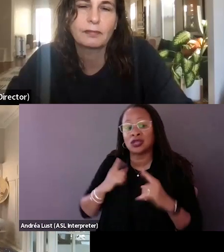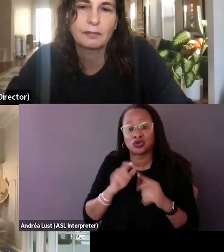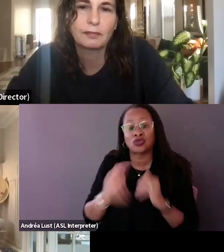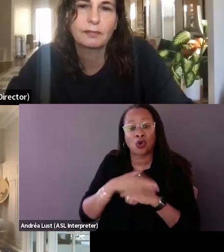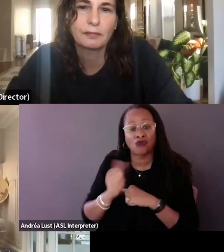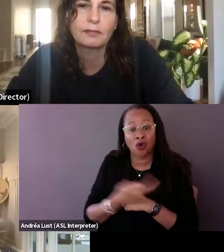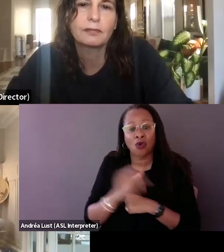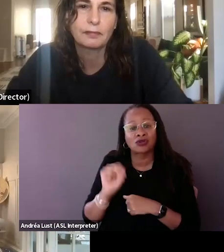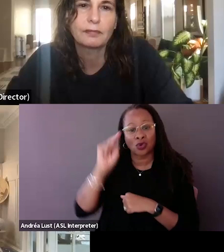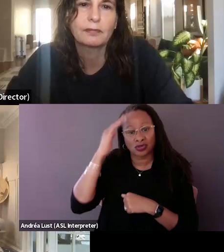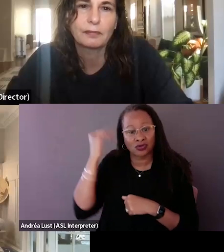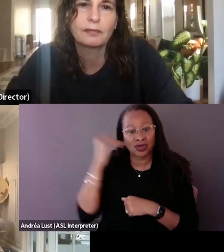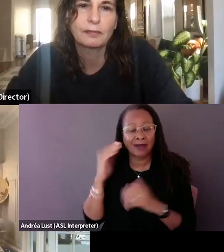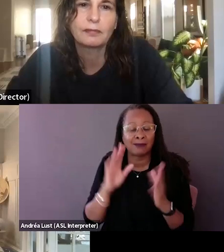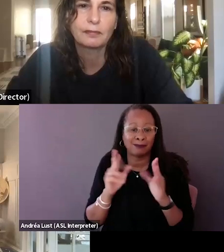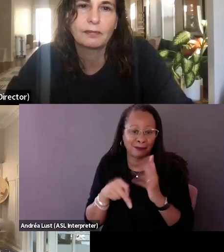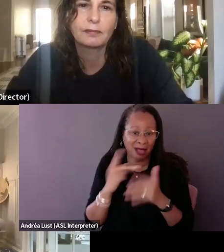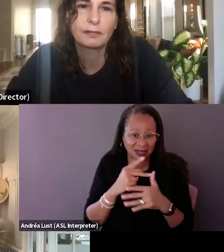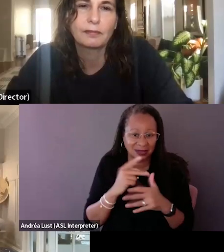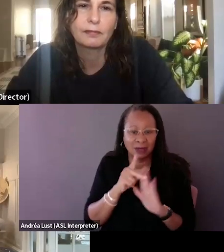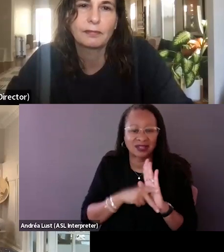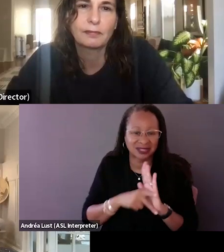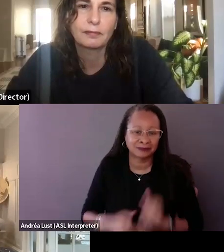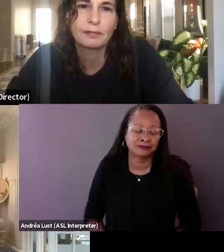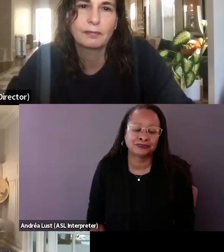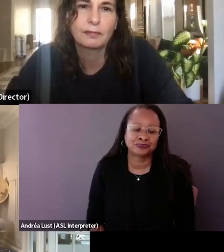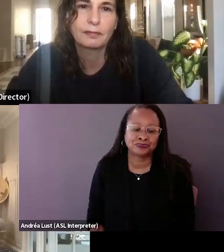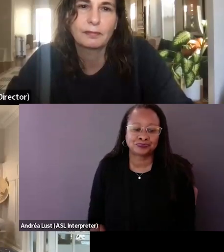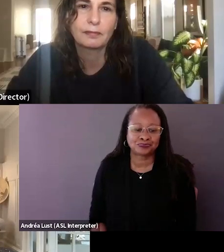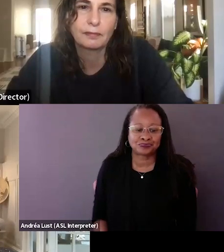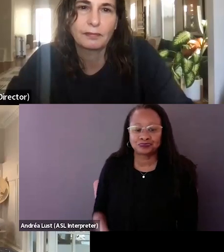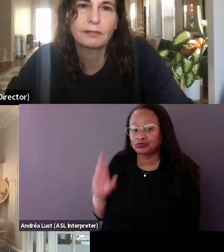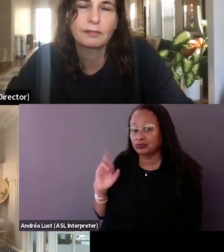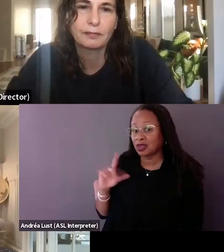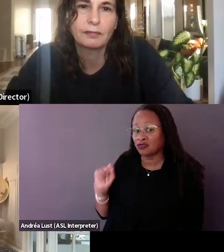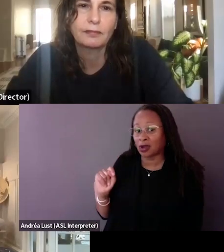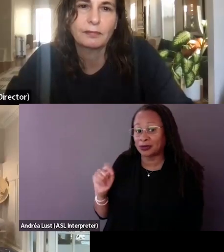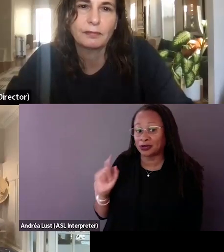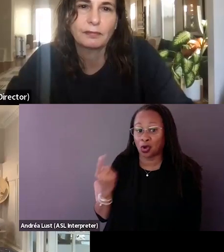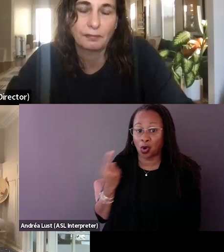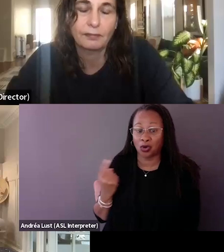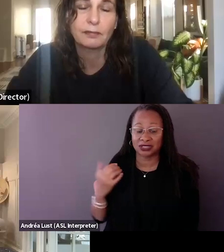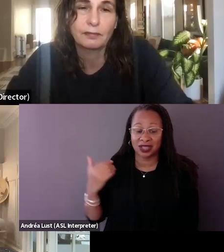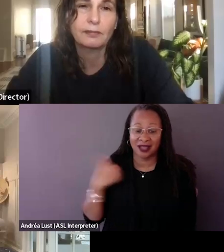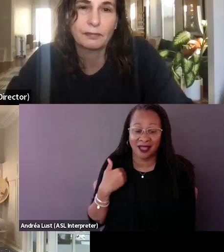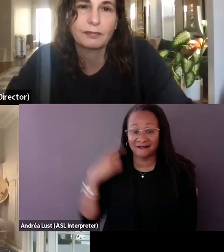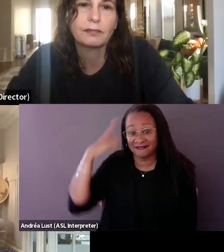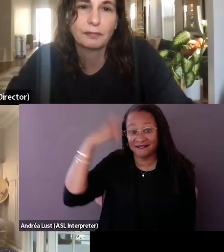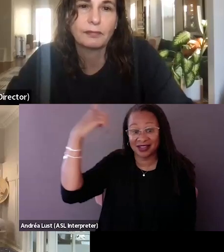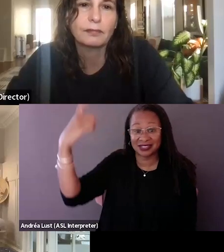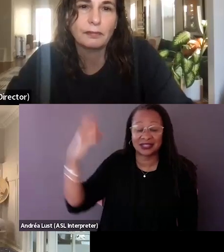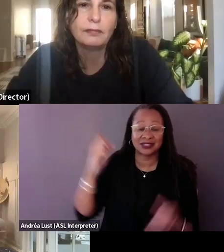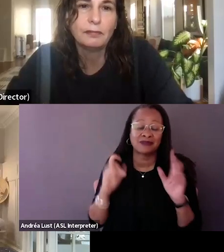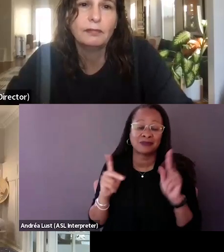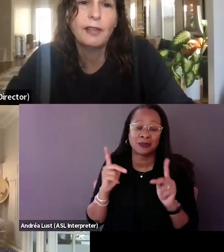overall North Korea policy. You probably also have fantasies of people in North Korea getting to see this movie in some way, shape, or